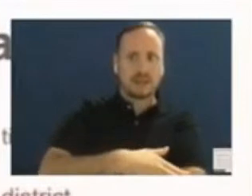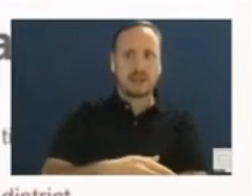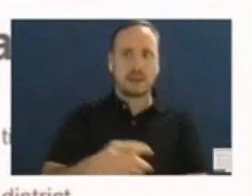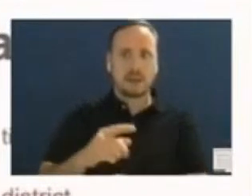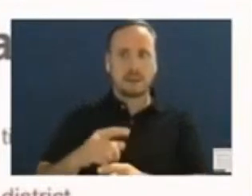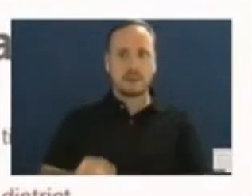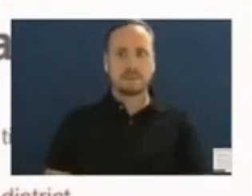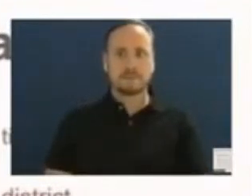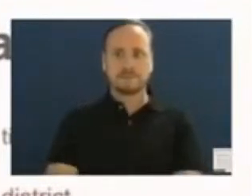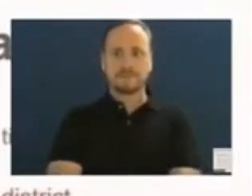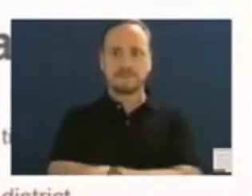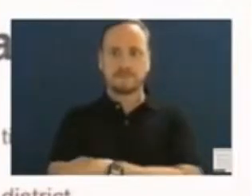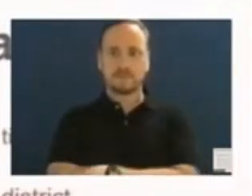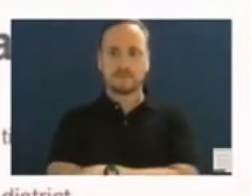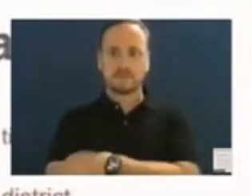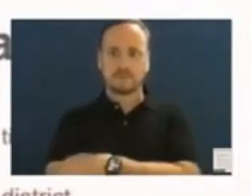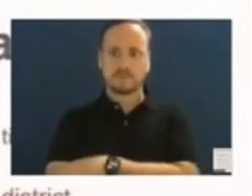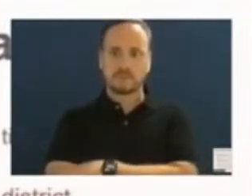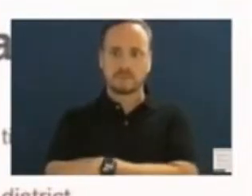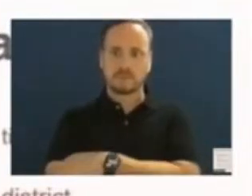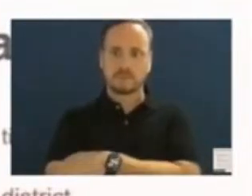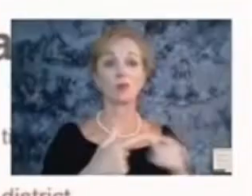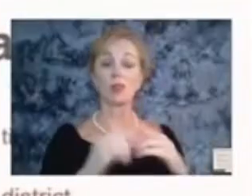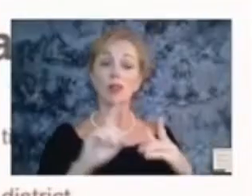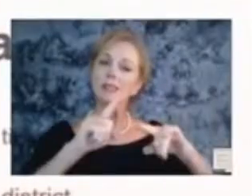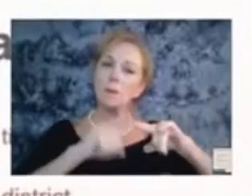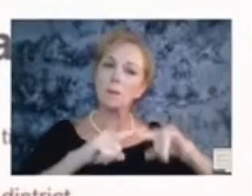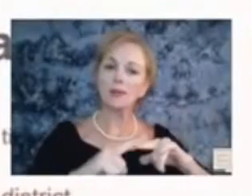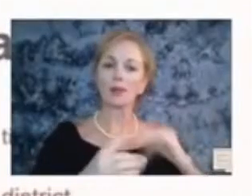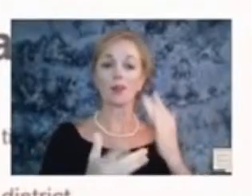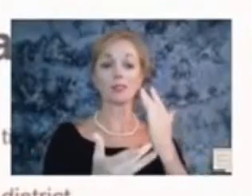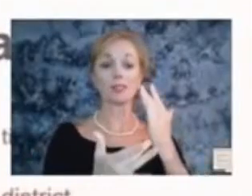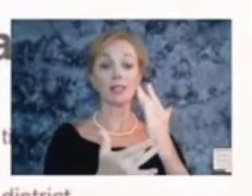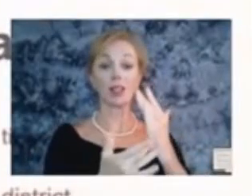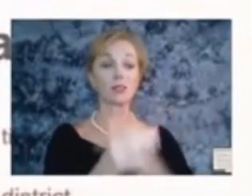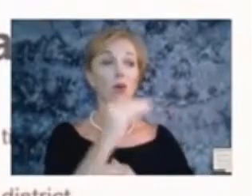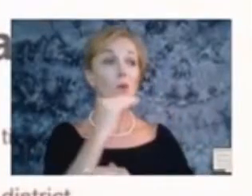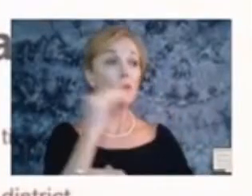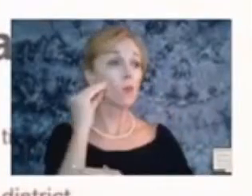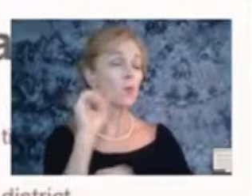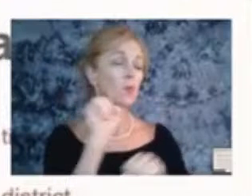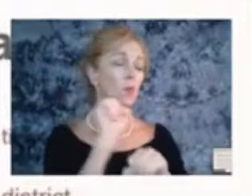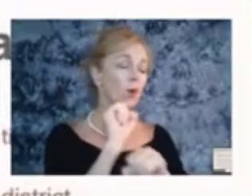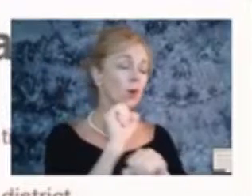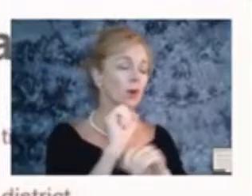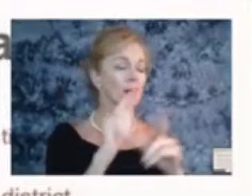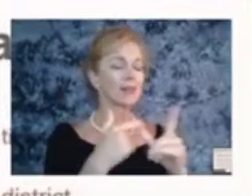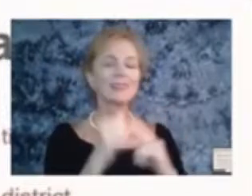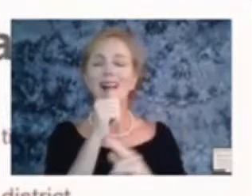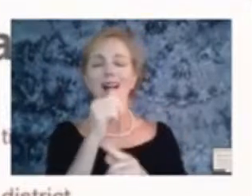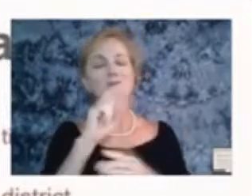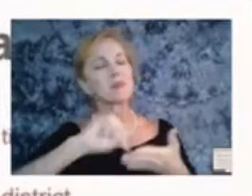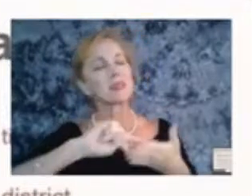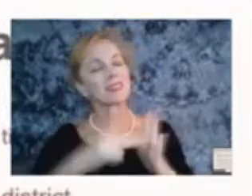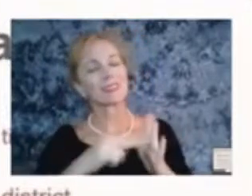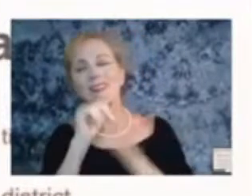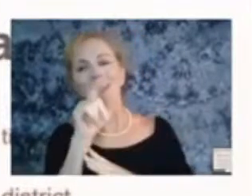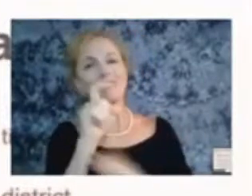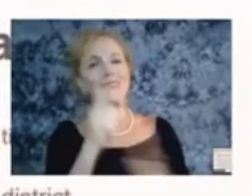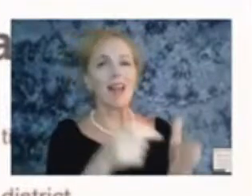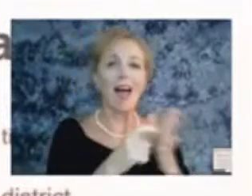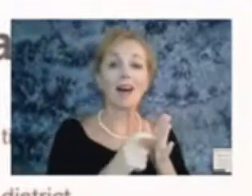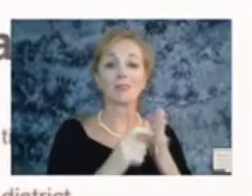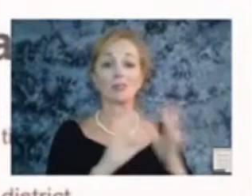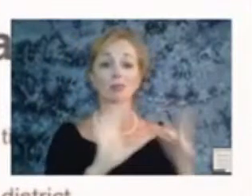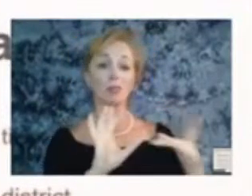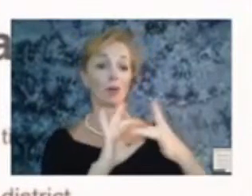upon technology for homework. Now, asynchronous instruction won't mean that they don't need to log onto a computer. In some instances, it's the computer that